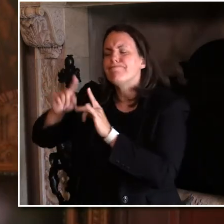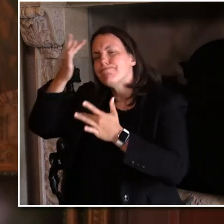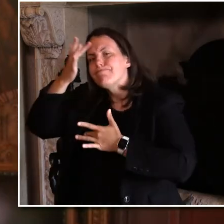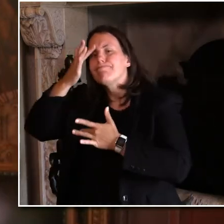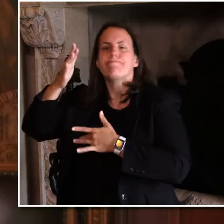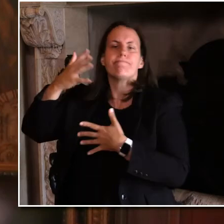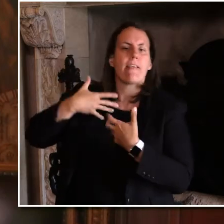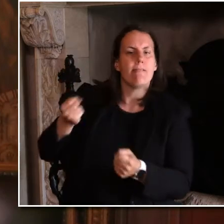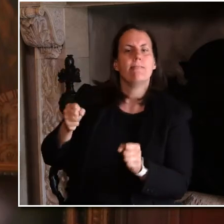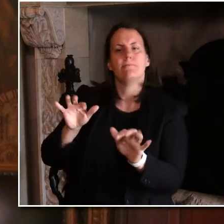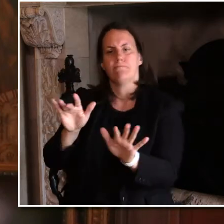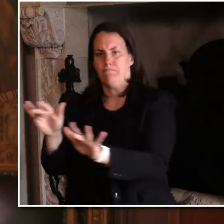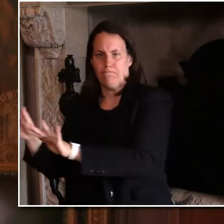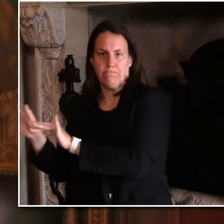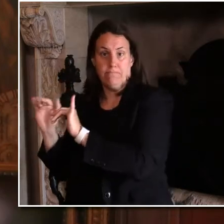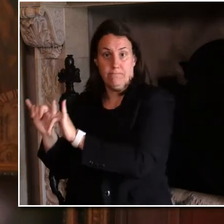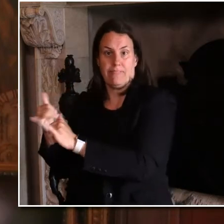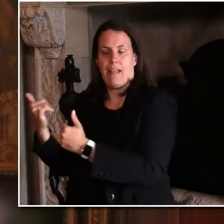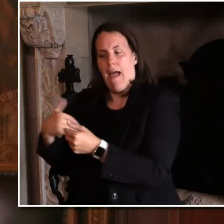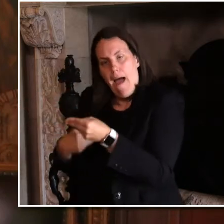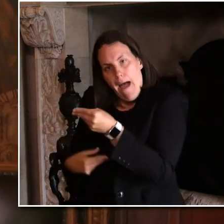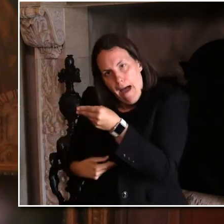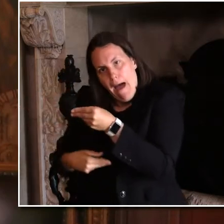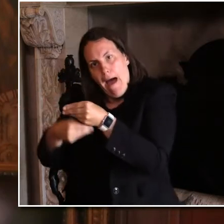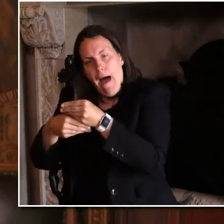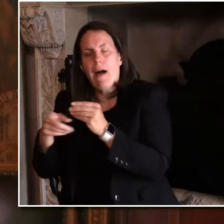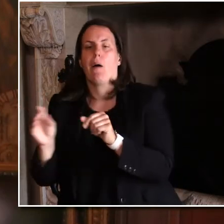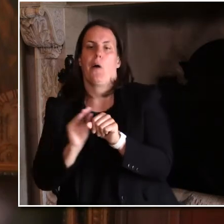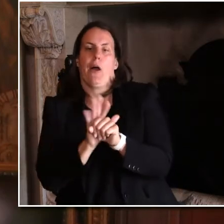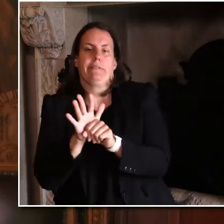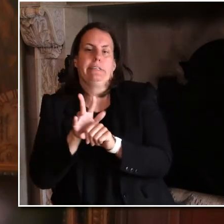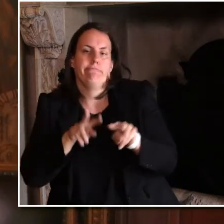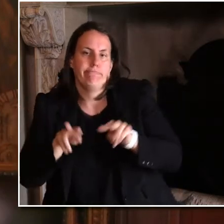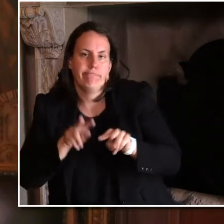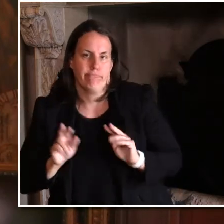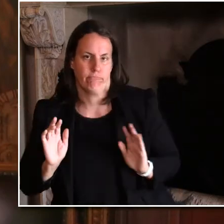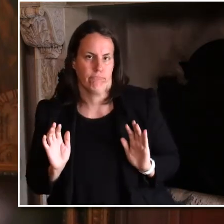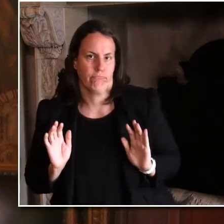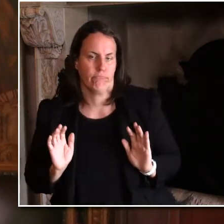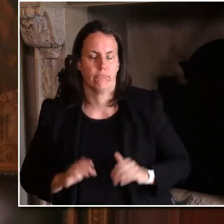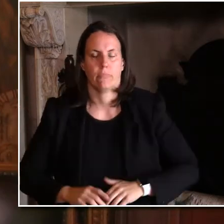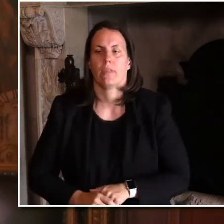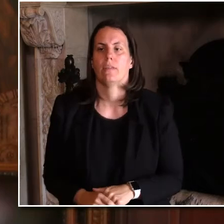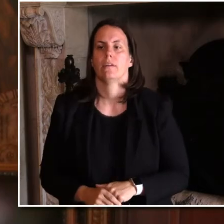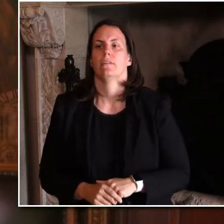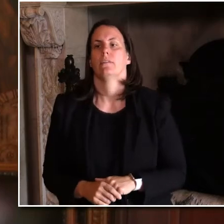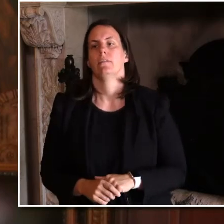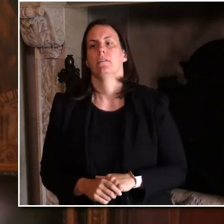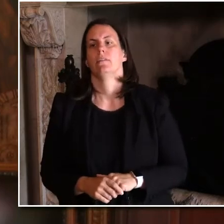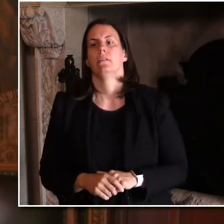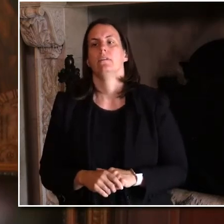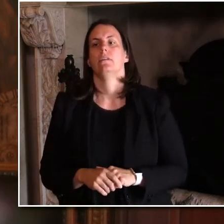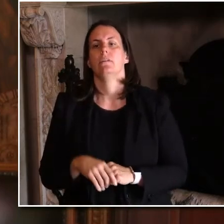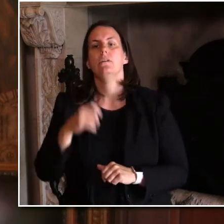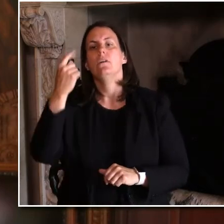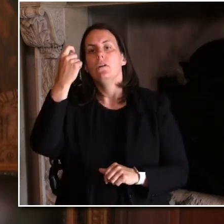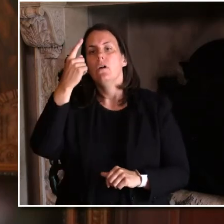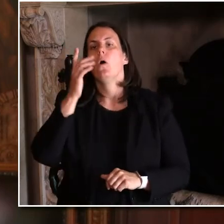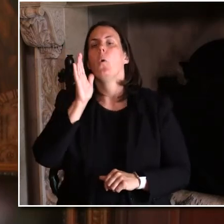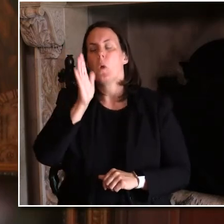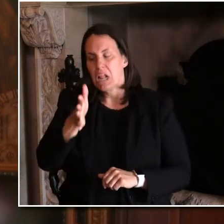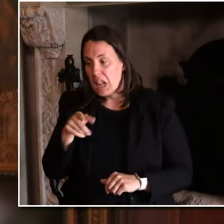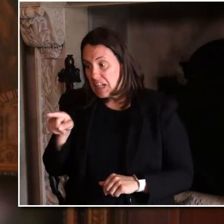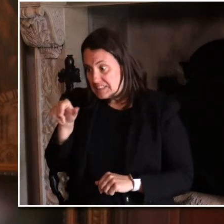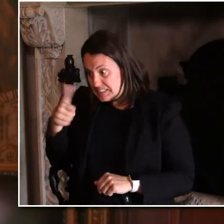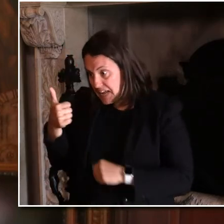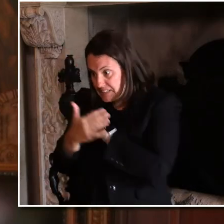can follow up by email. But there will be some rotation among those 10 counties, but the advantage of doing the